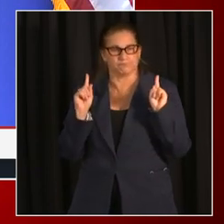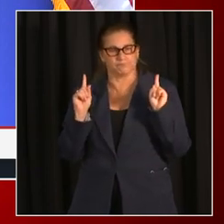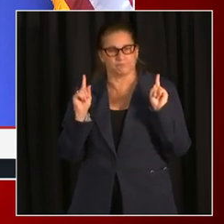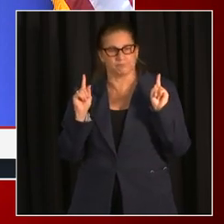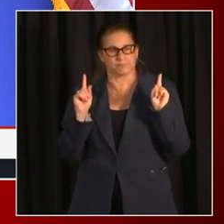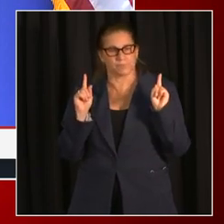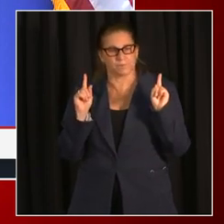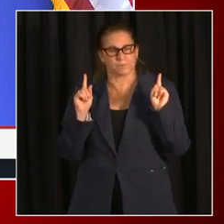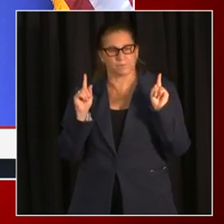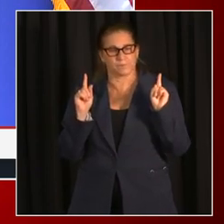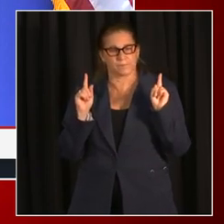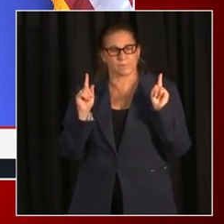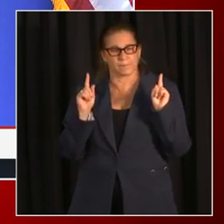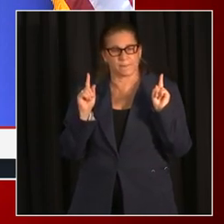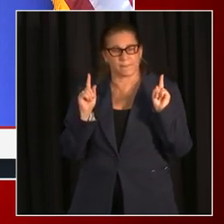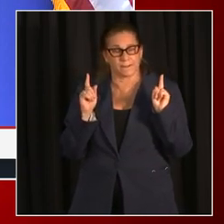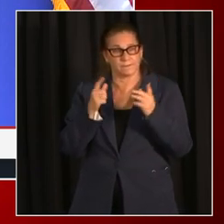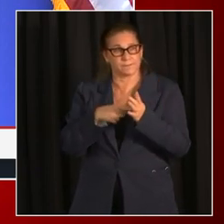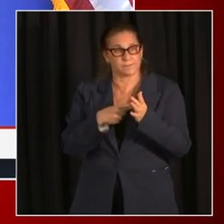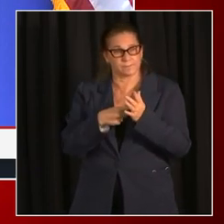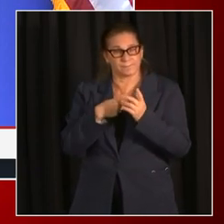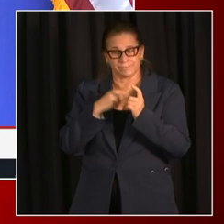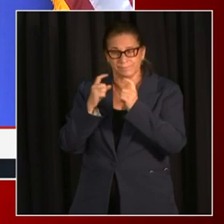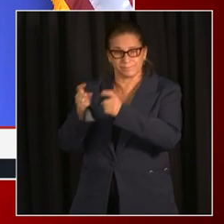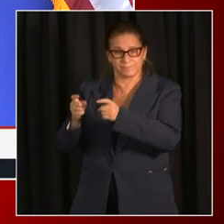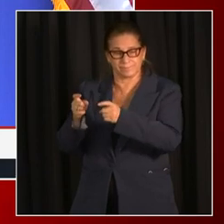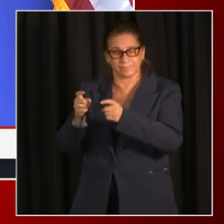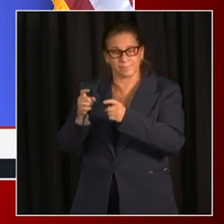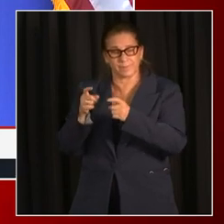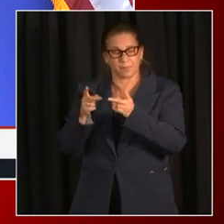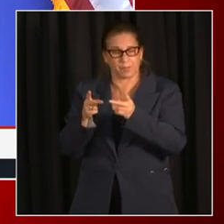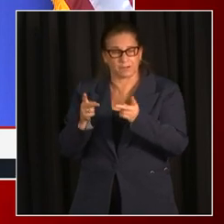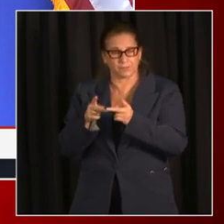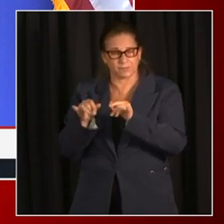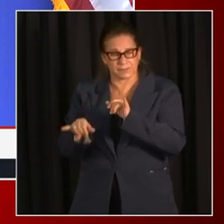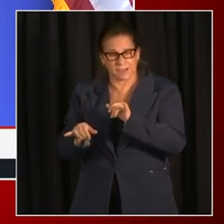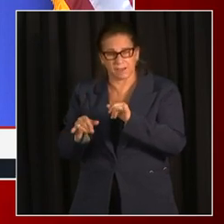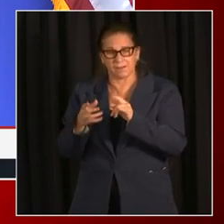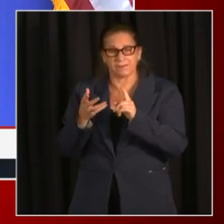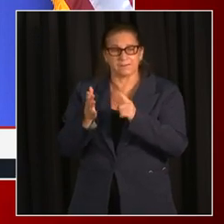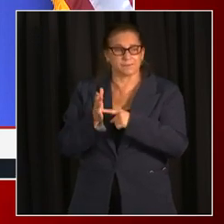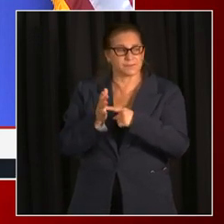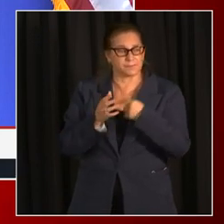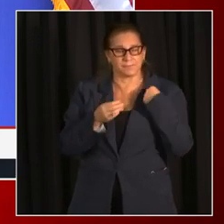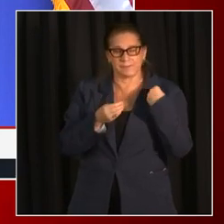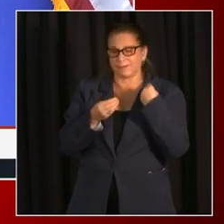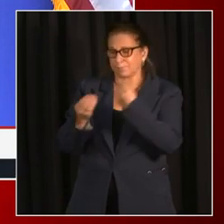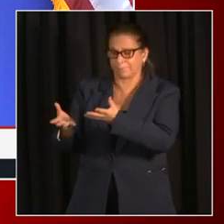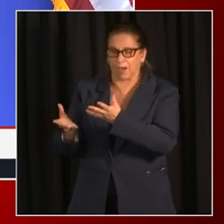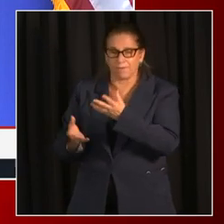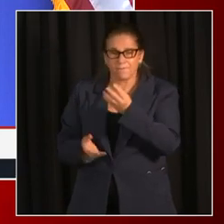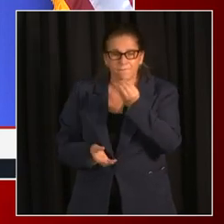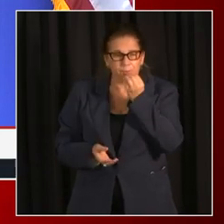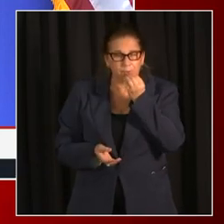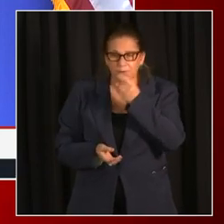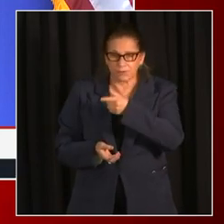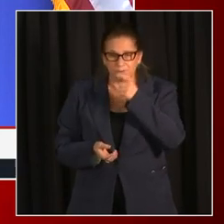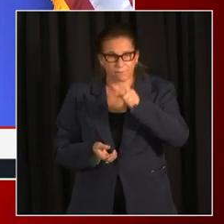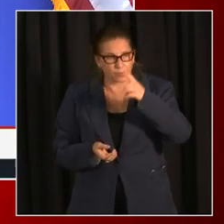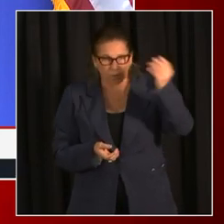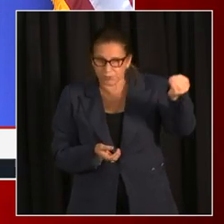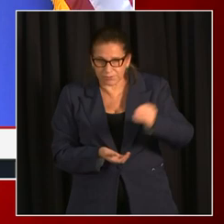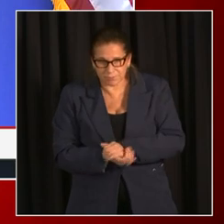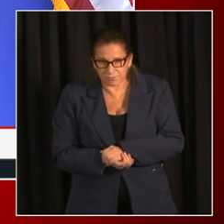actual housing to do it. Sometimes it is receiving food so that they don't have to go out in support of some of the